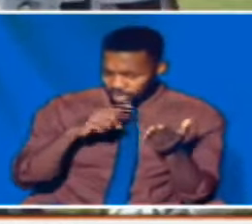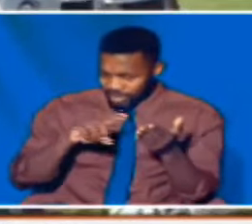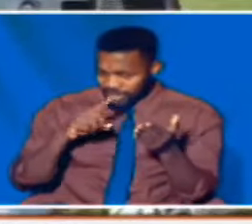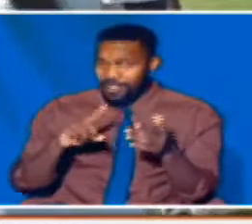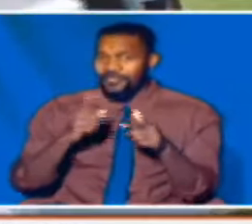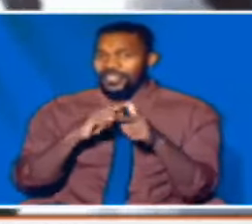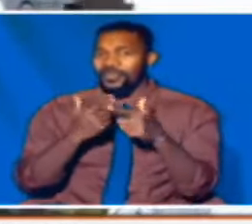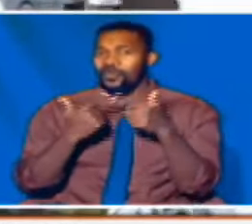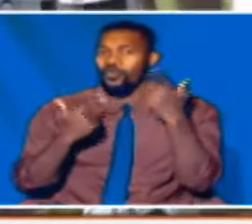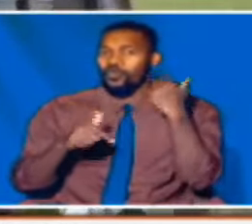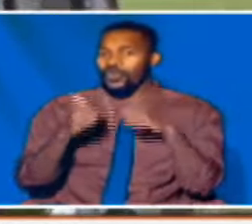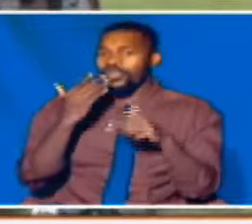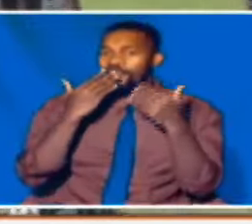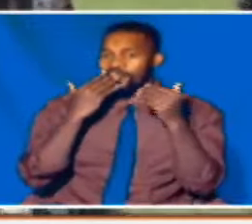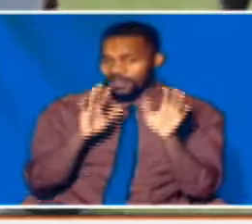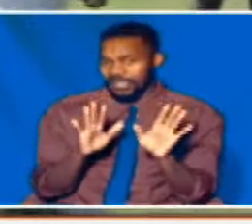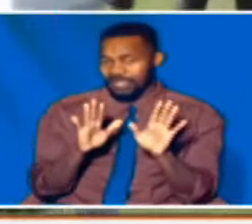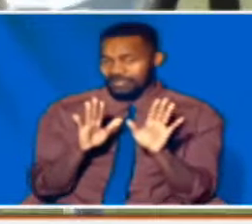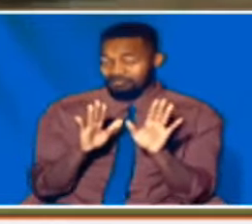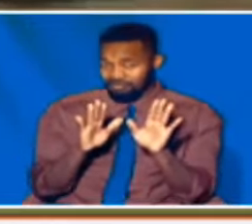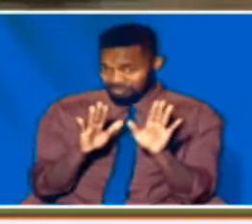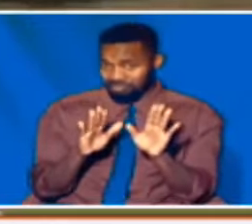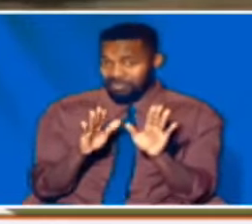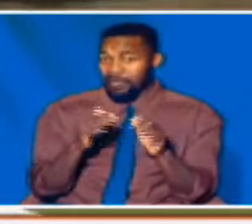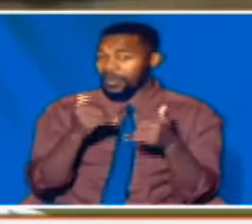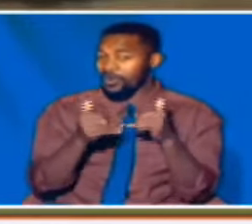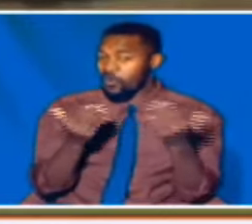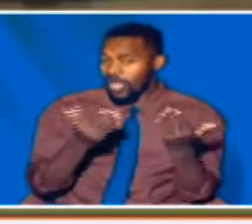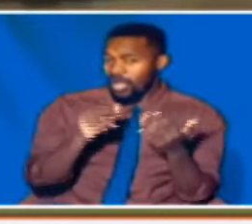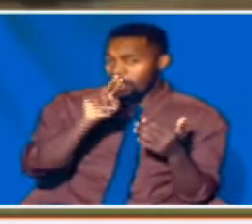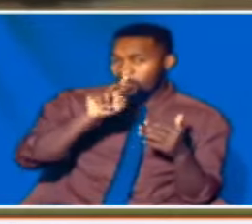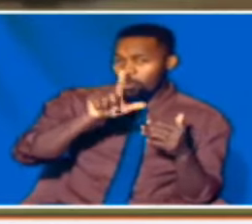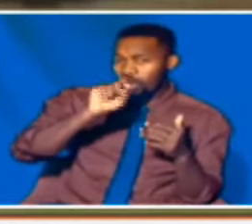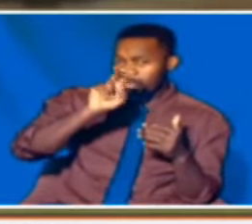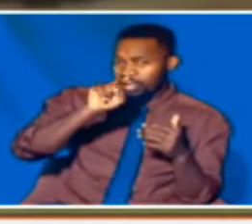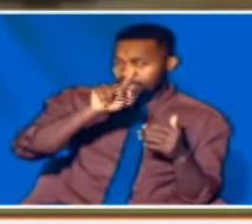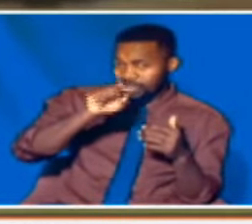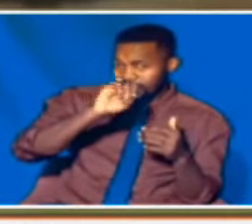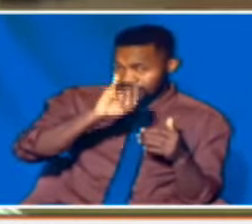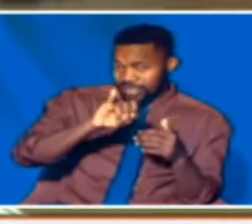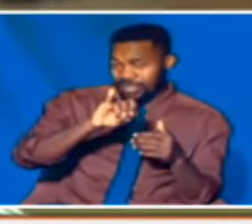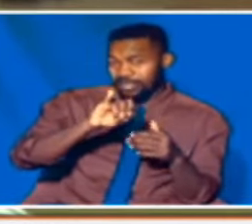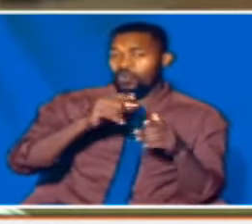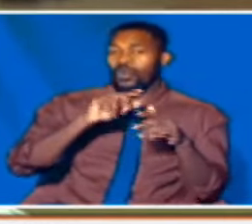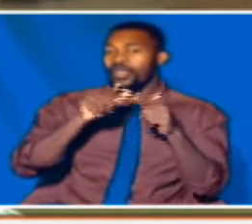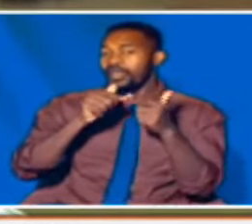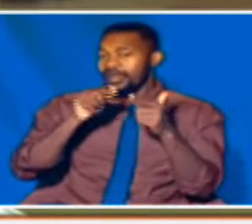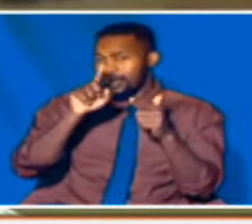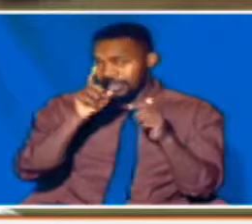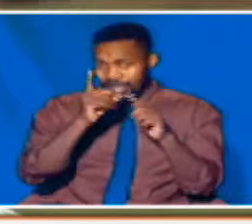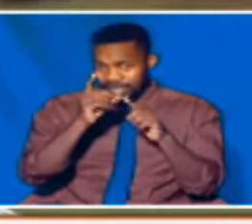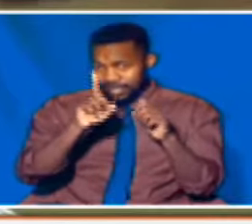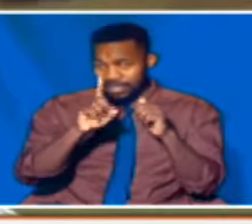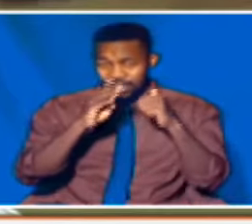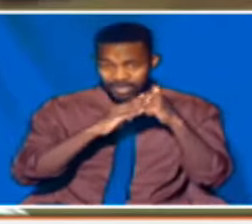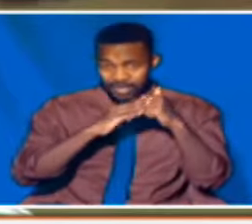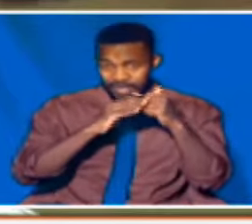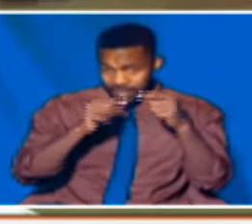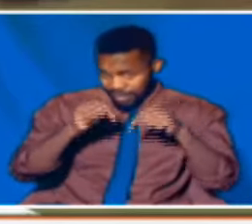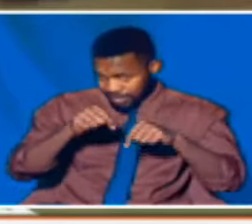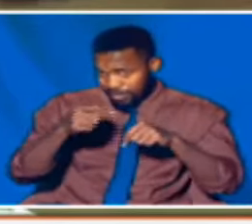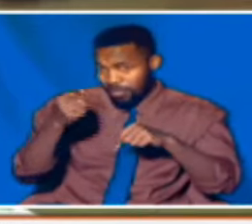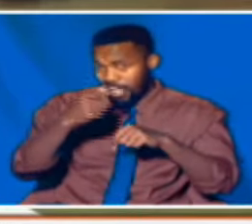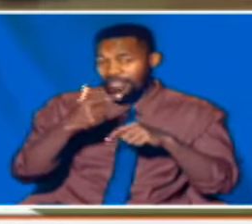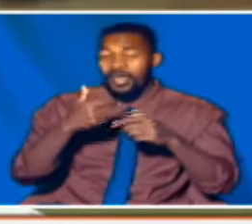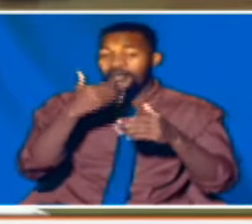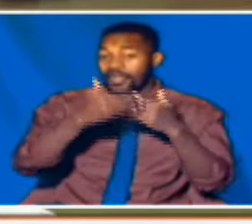the return leg that will be played at Ulinzi Sports Complex on the 19th of this month. After the two legs, the winner of the